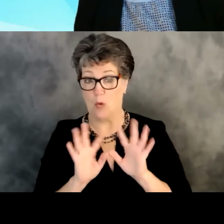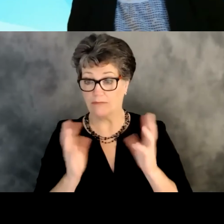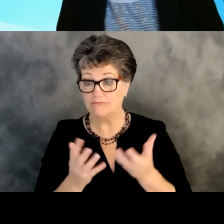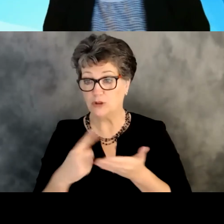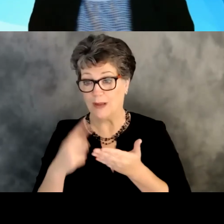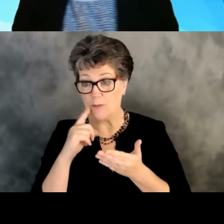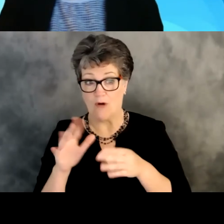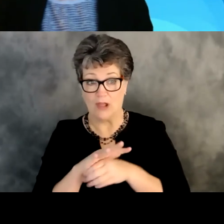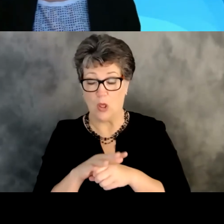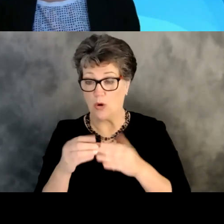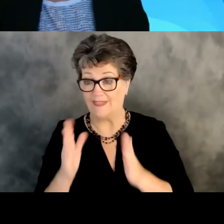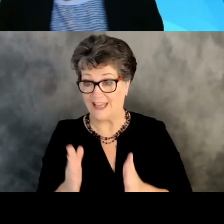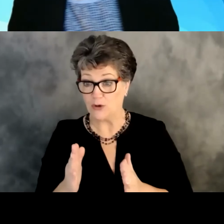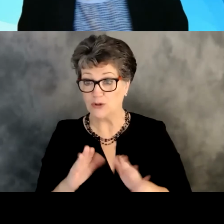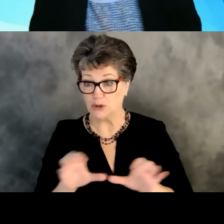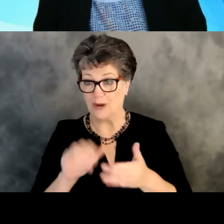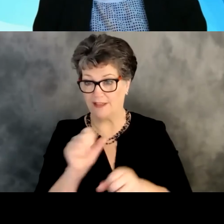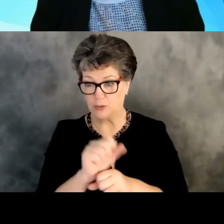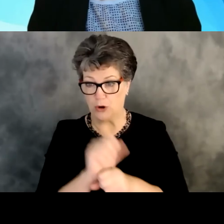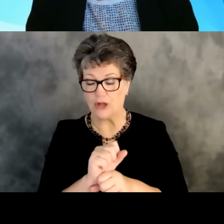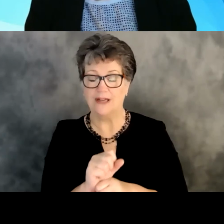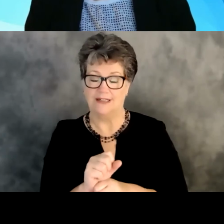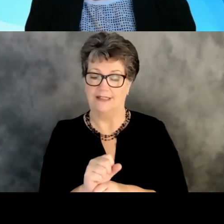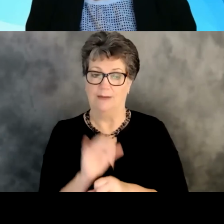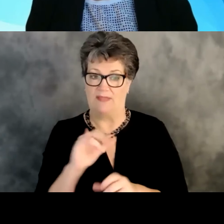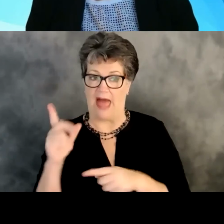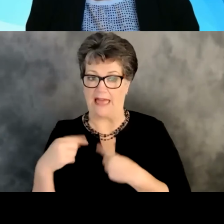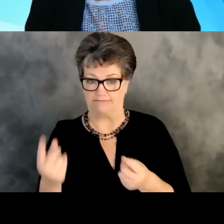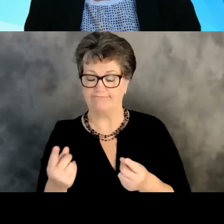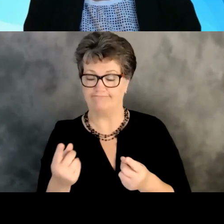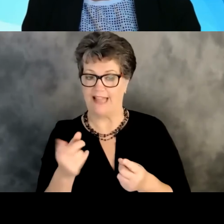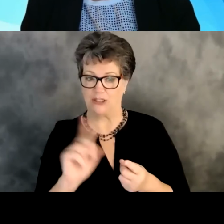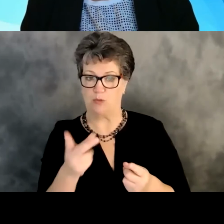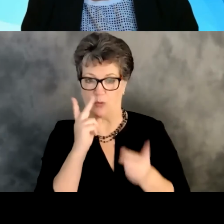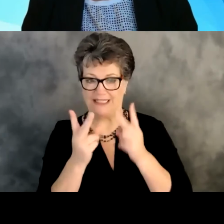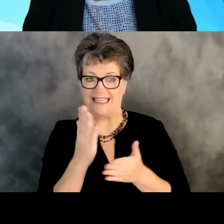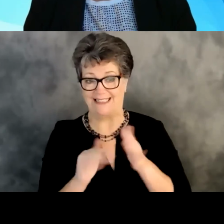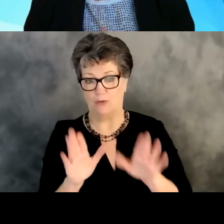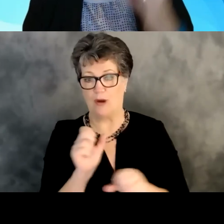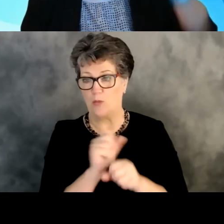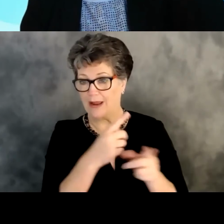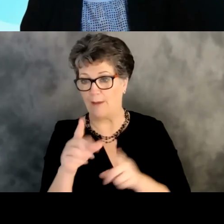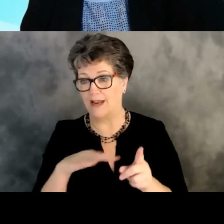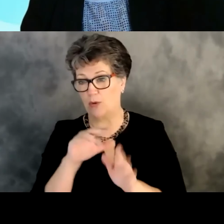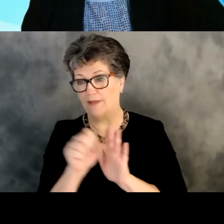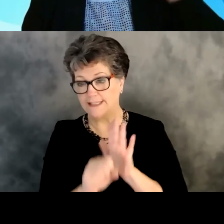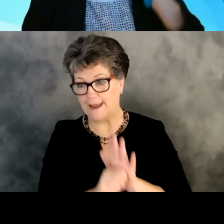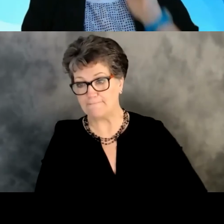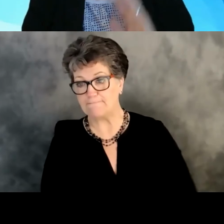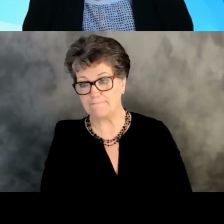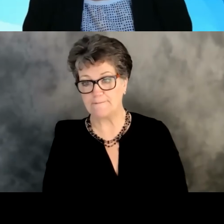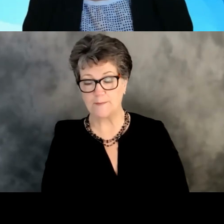local leaders who are doing this and making this work, but that has been, that's where we see some really great work happening around the state.